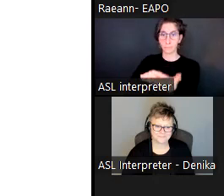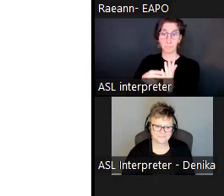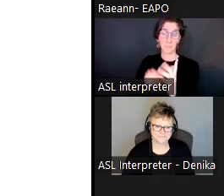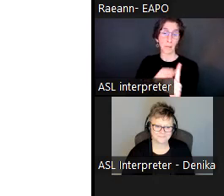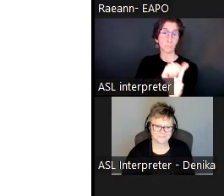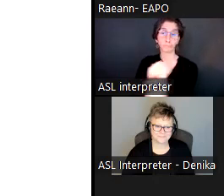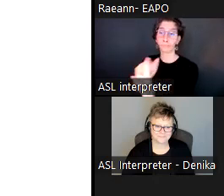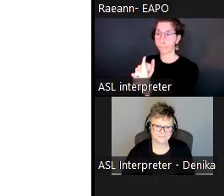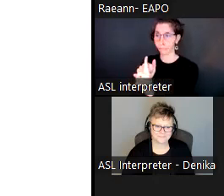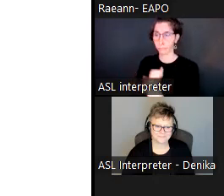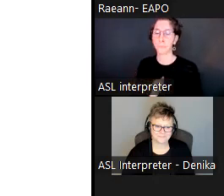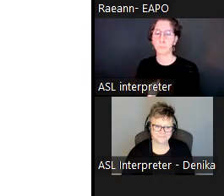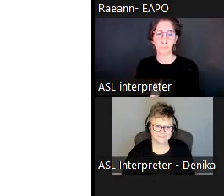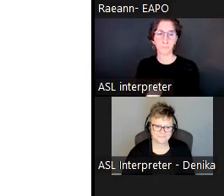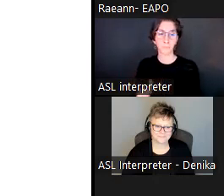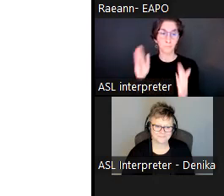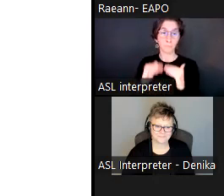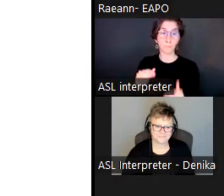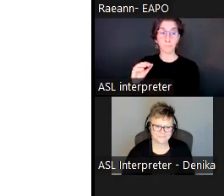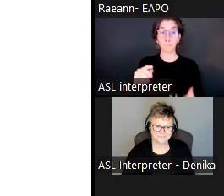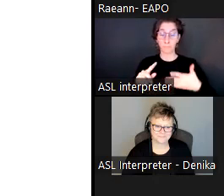have social media bots. So